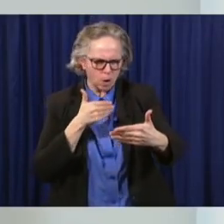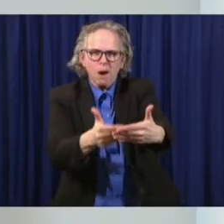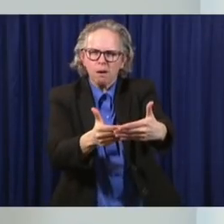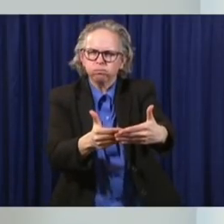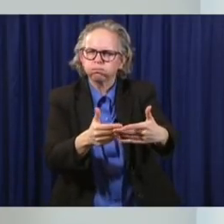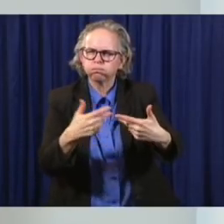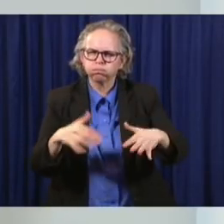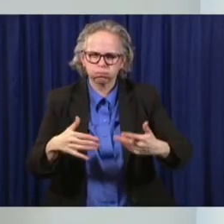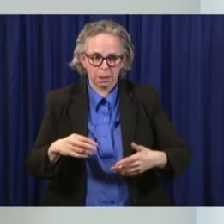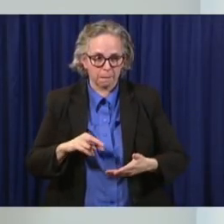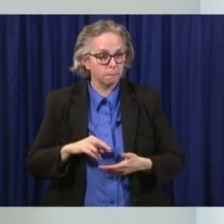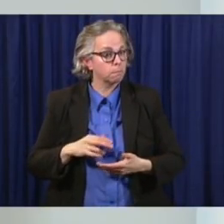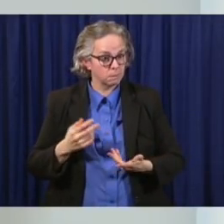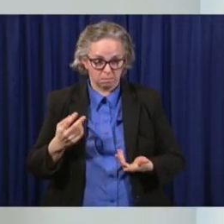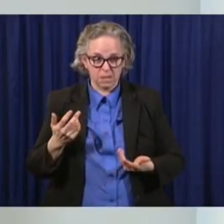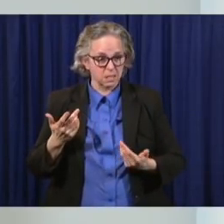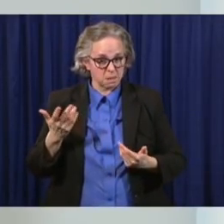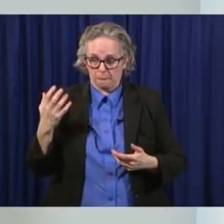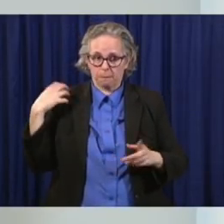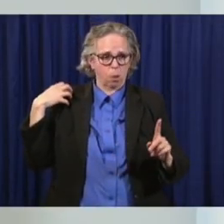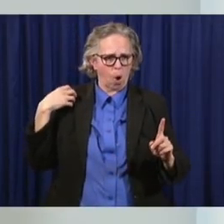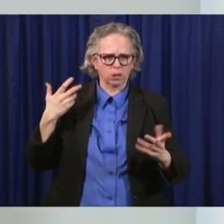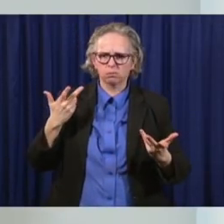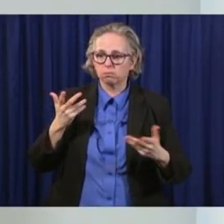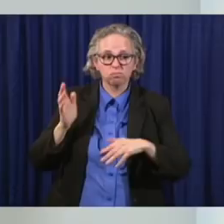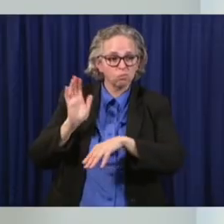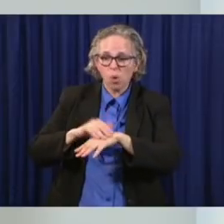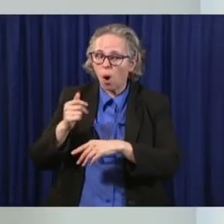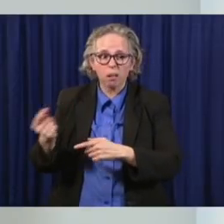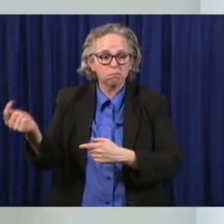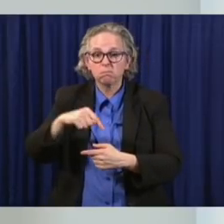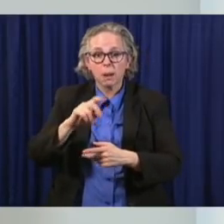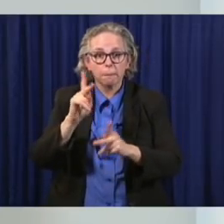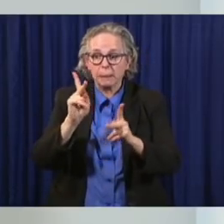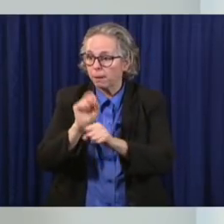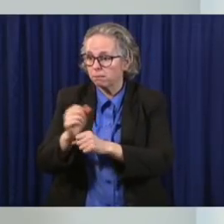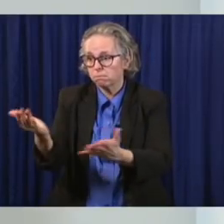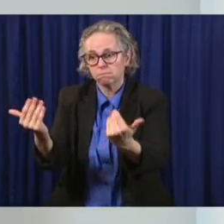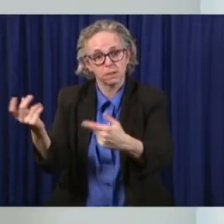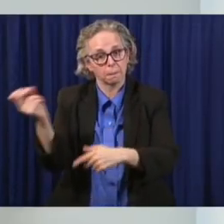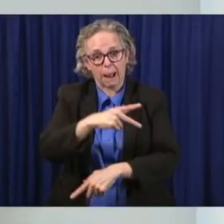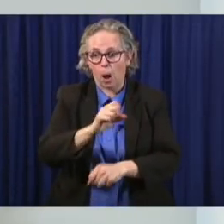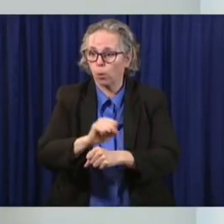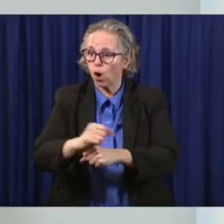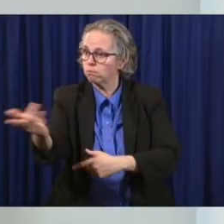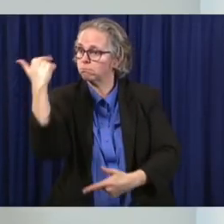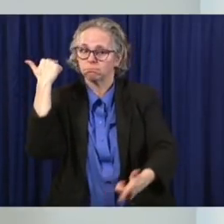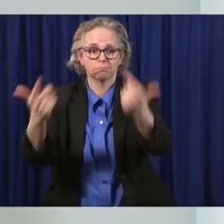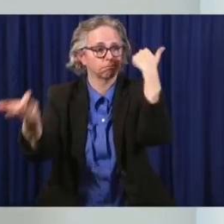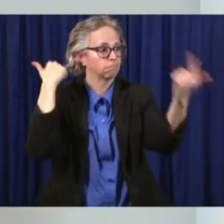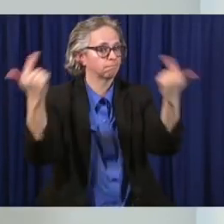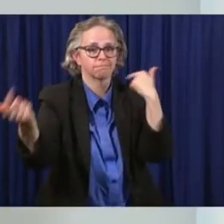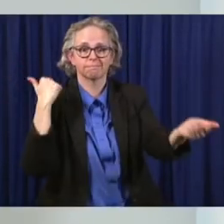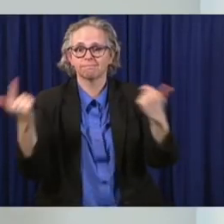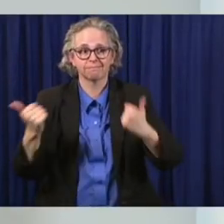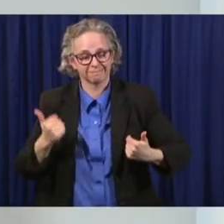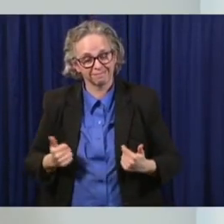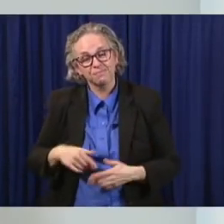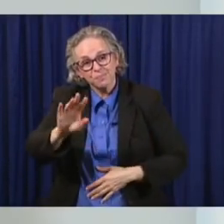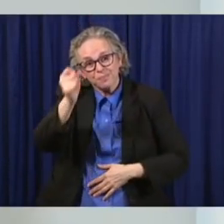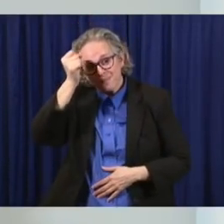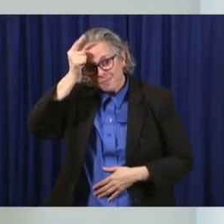to work. At least some of them will be. And every single one of those businesses now has a stronger